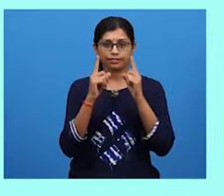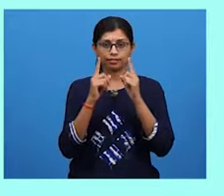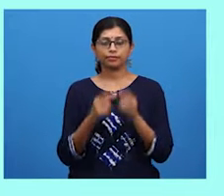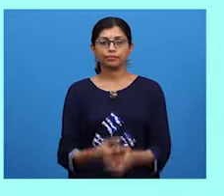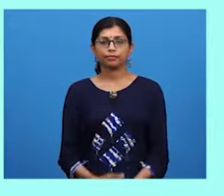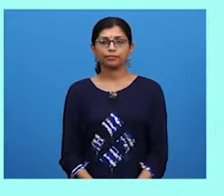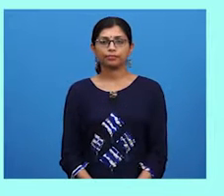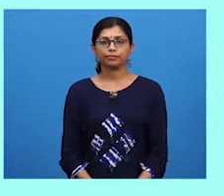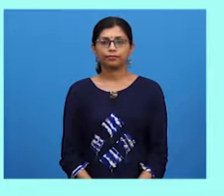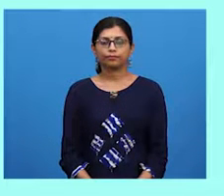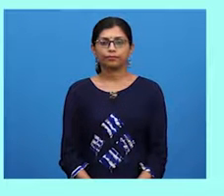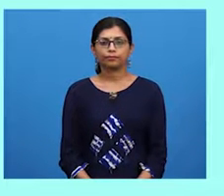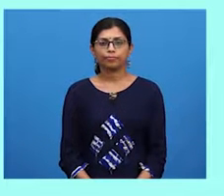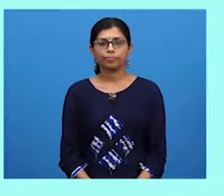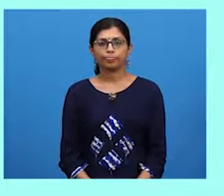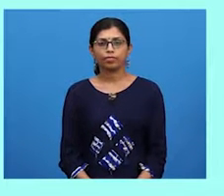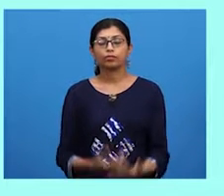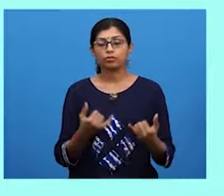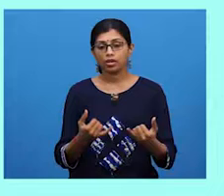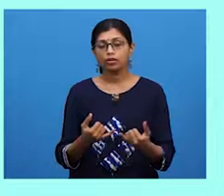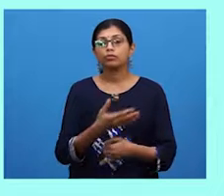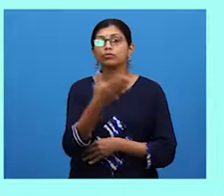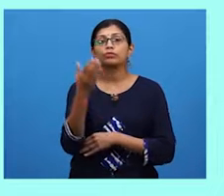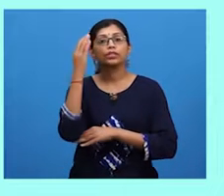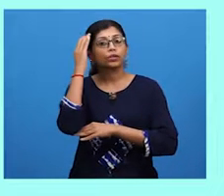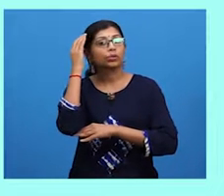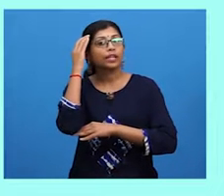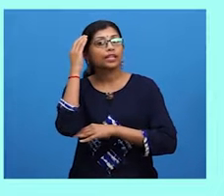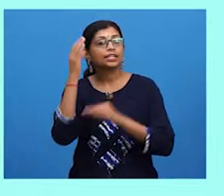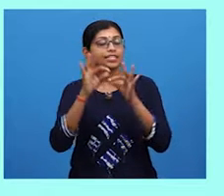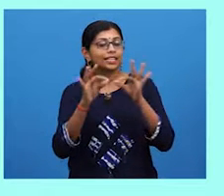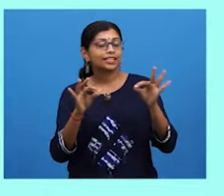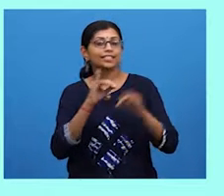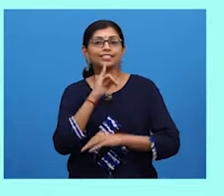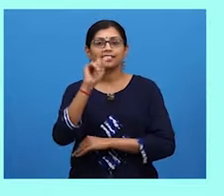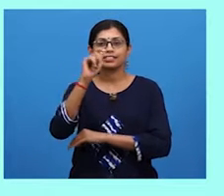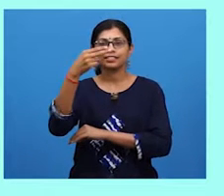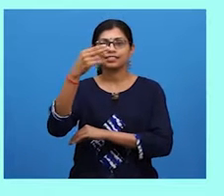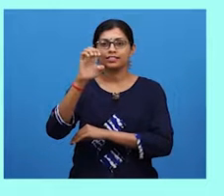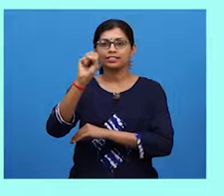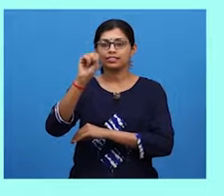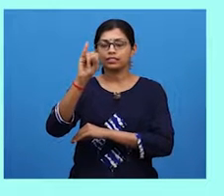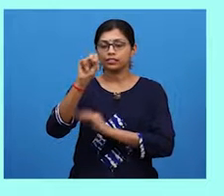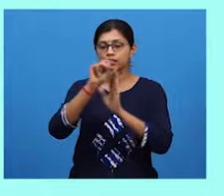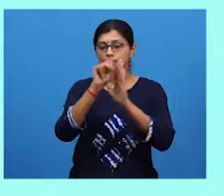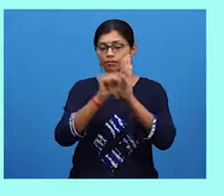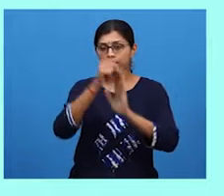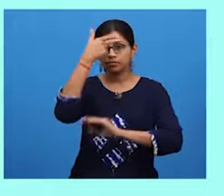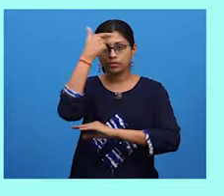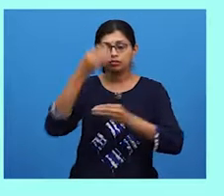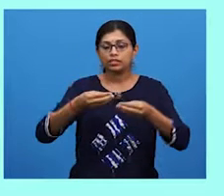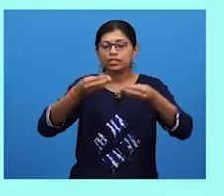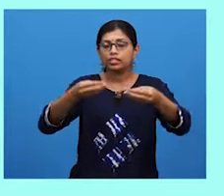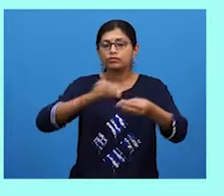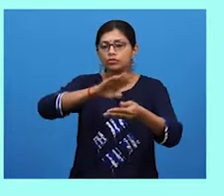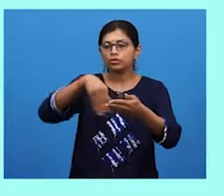So, we know that this sentence is the thesis statement because it gives us an